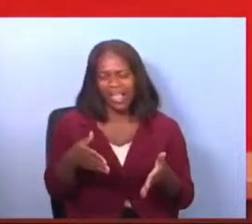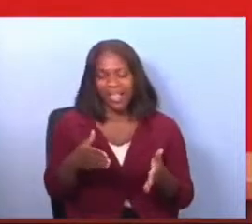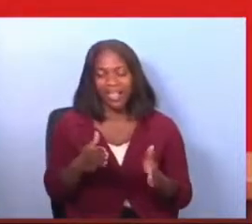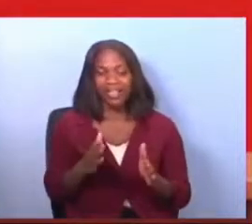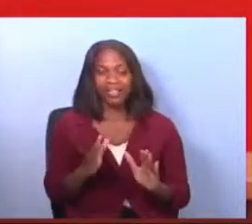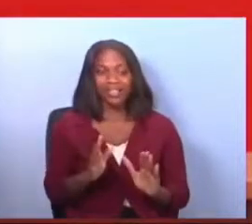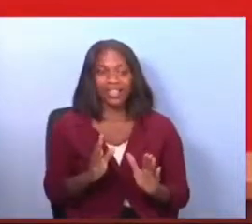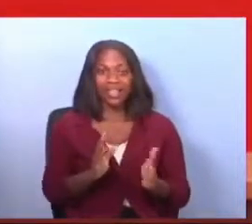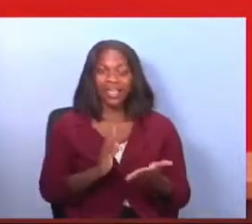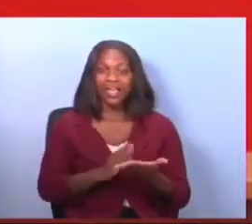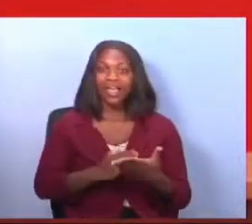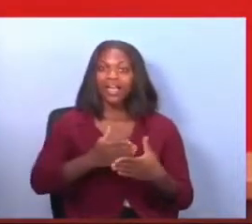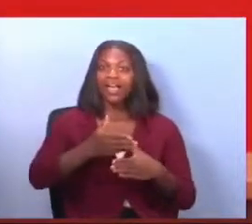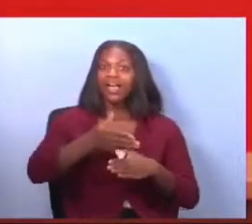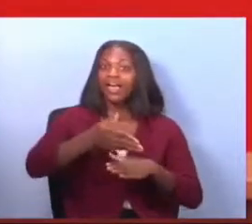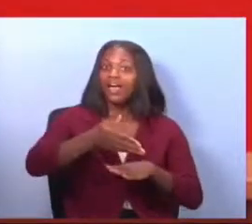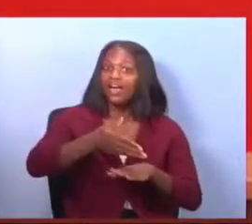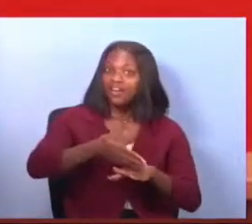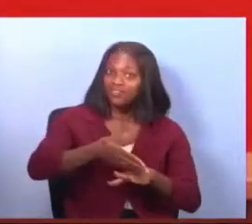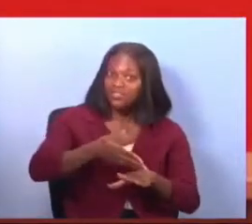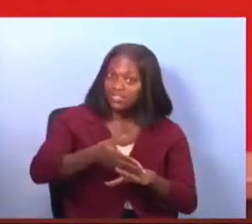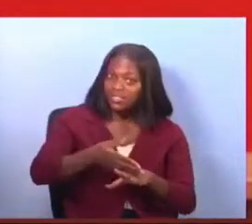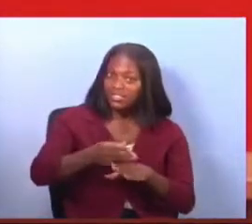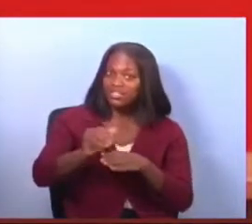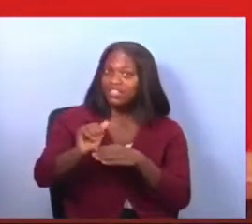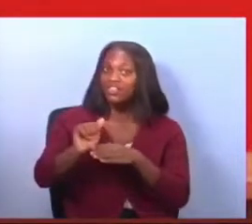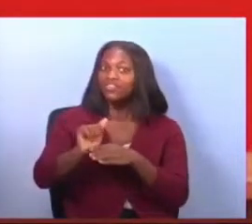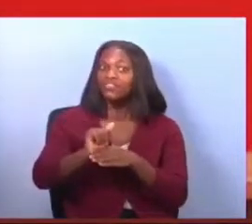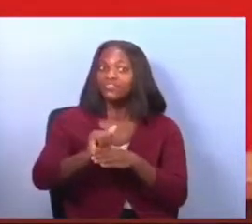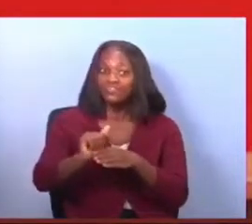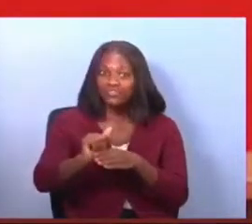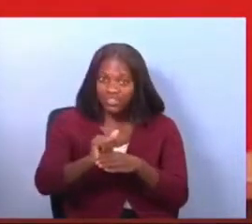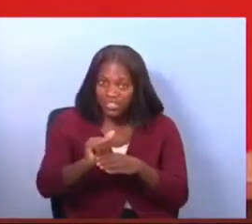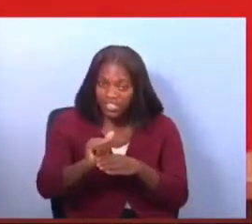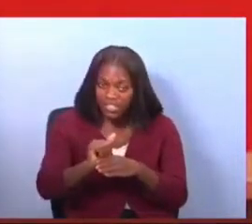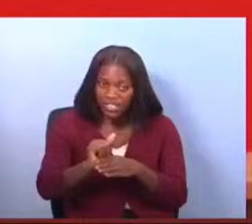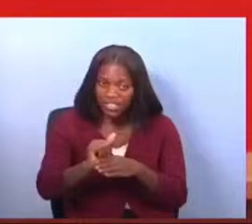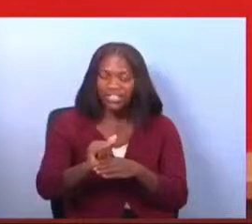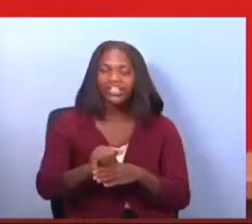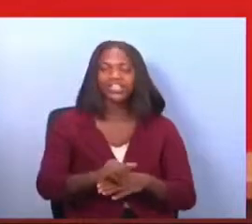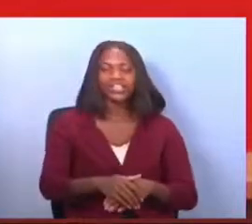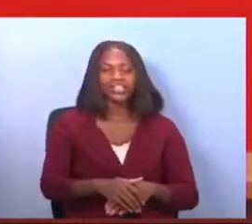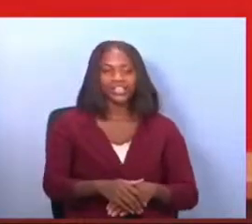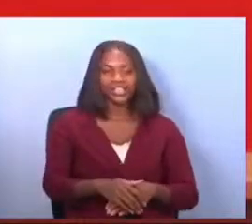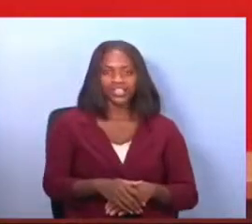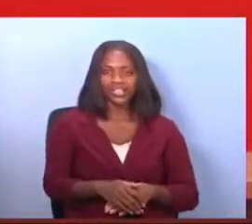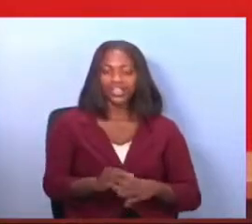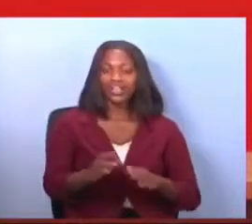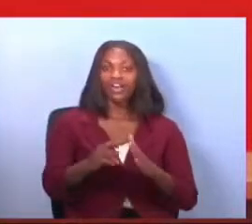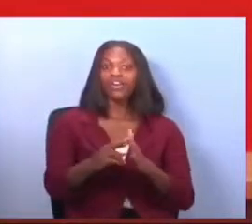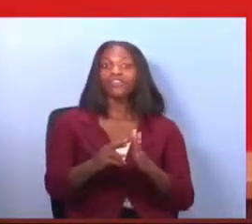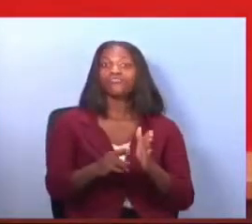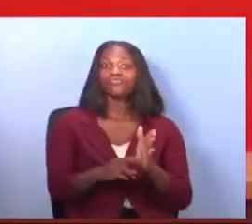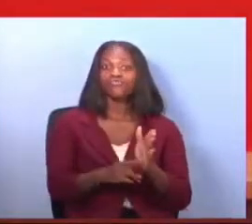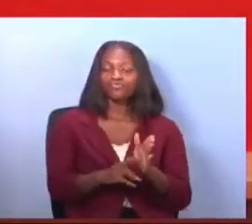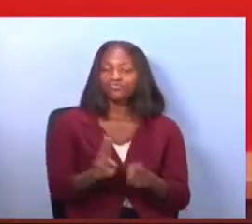After the orientation, then the rules will be fully